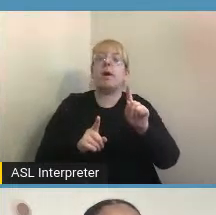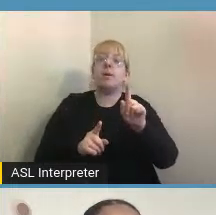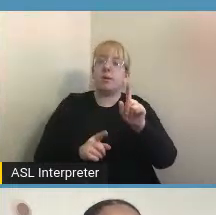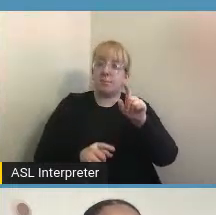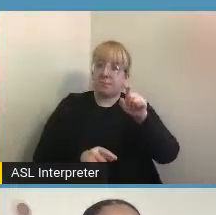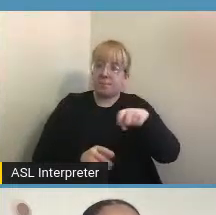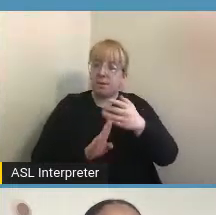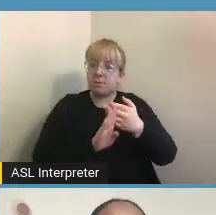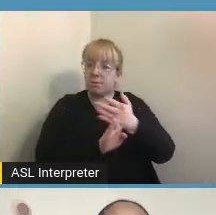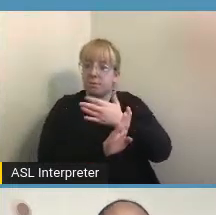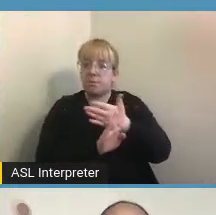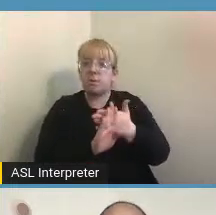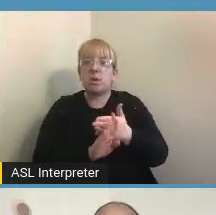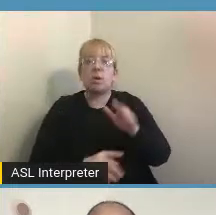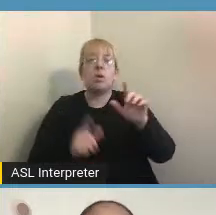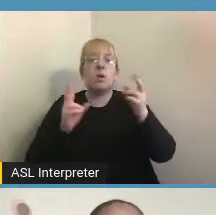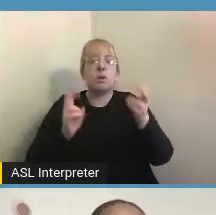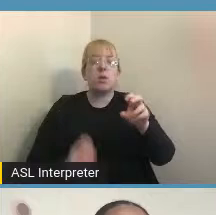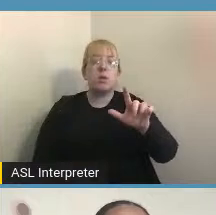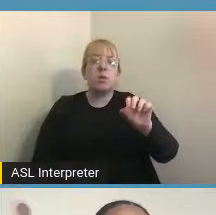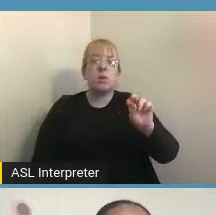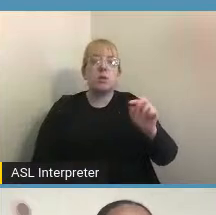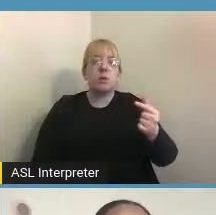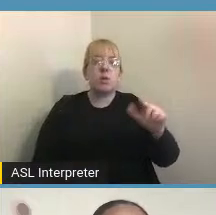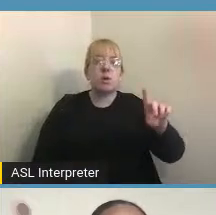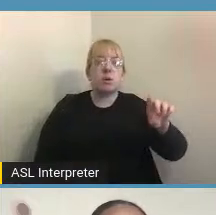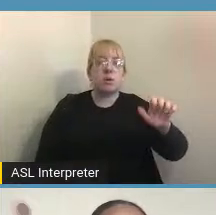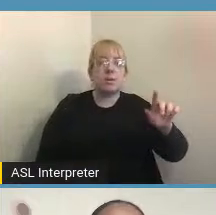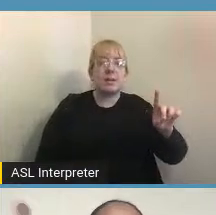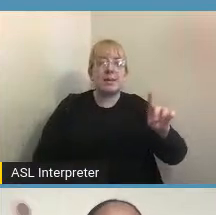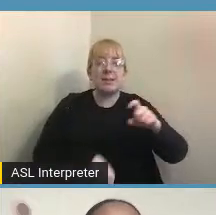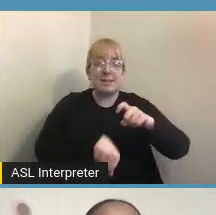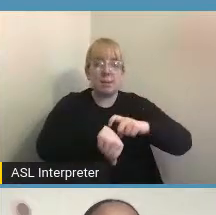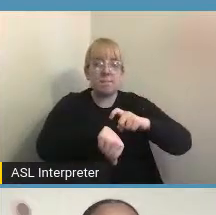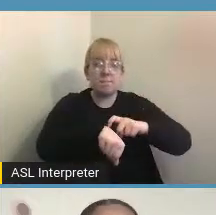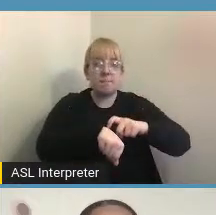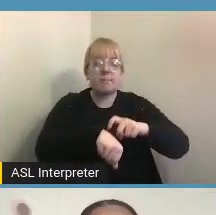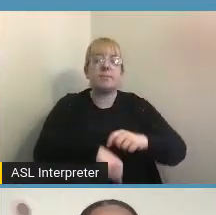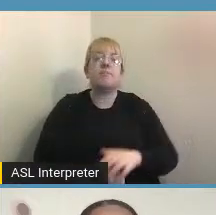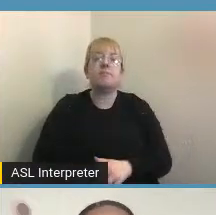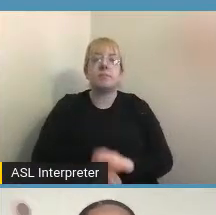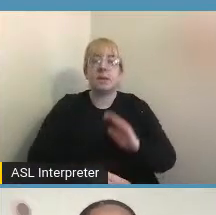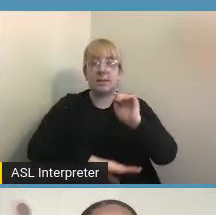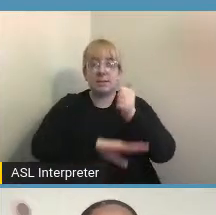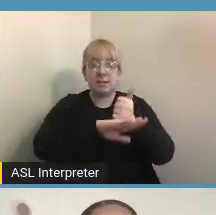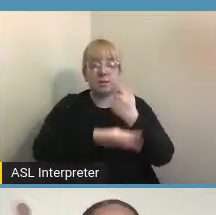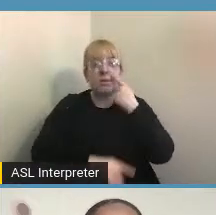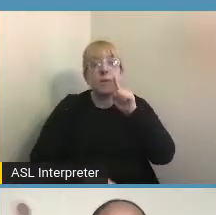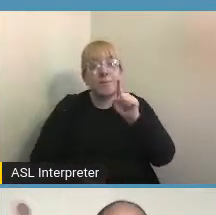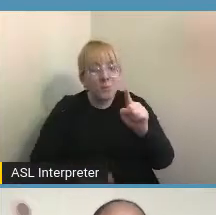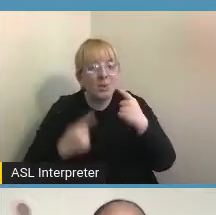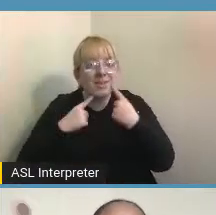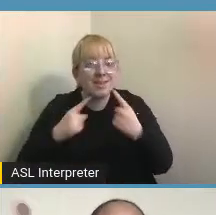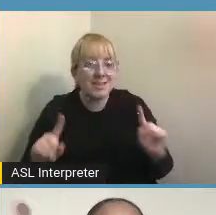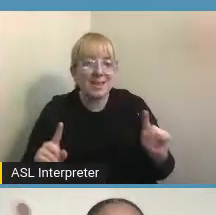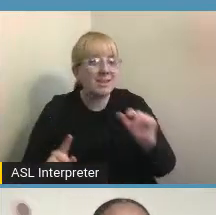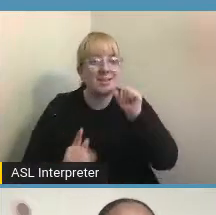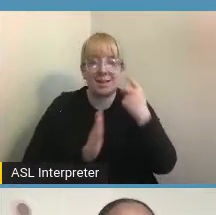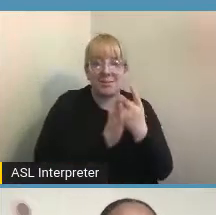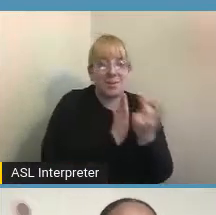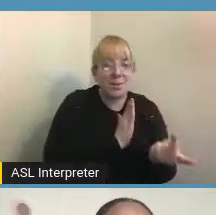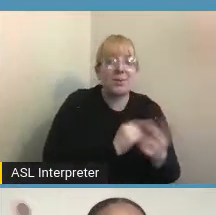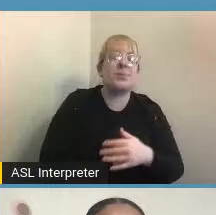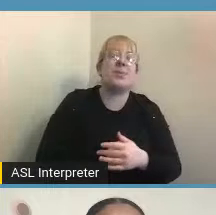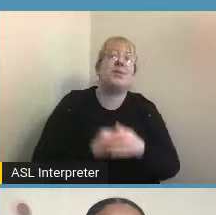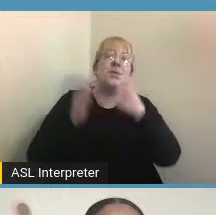long lead time, because you really, you're setting yourself up for success. The person running the